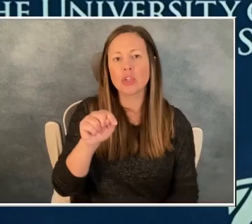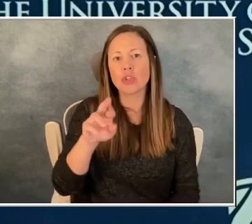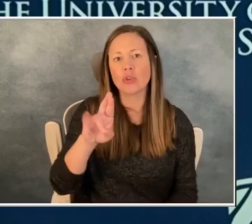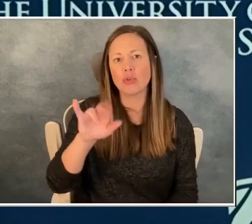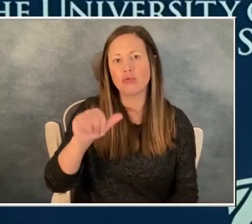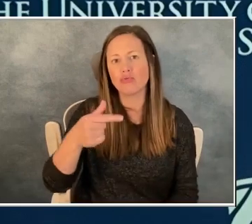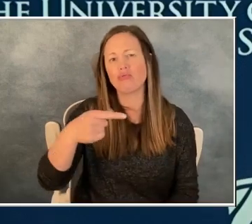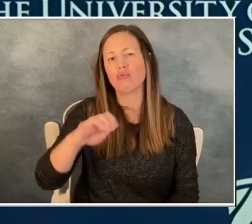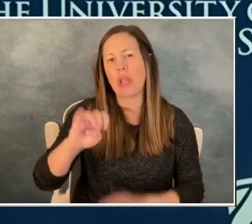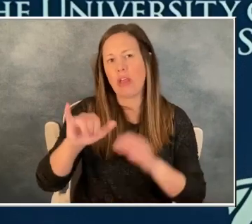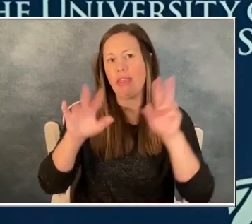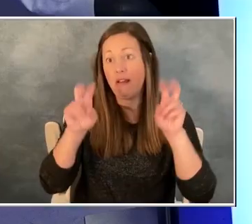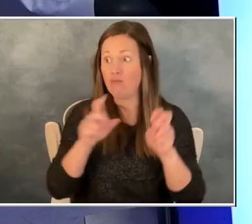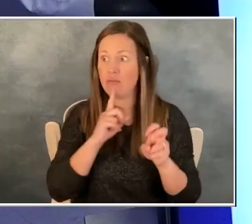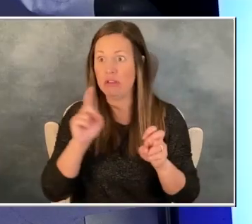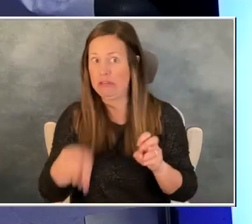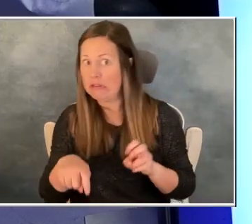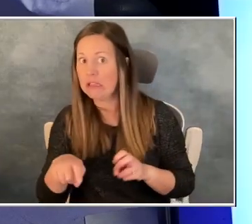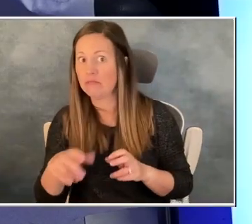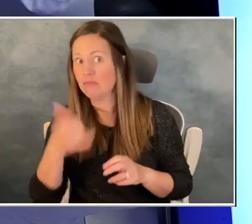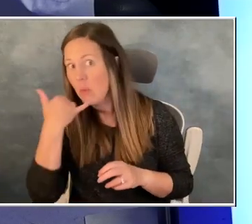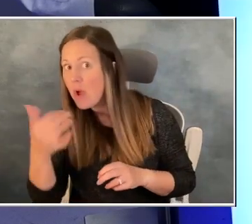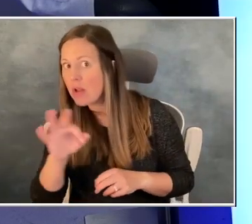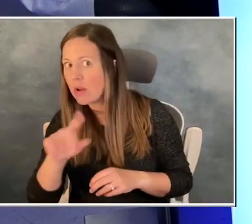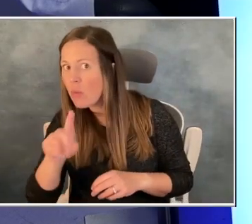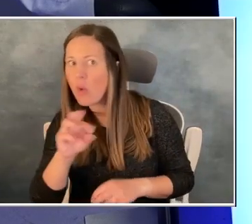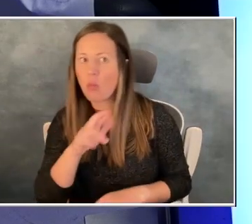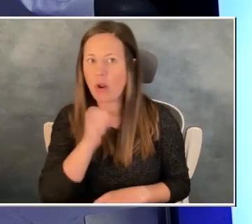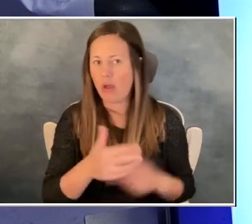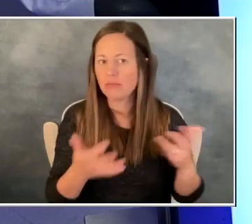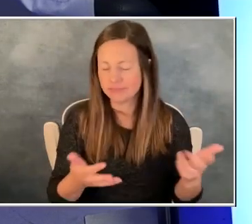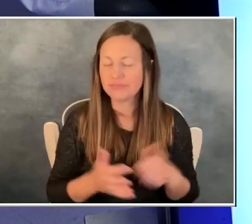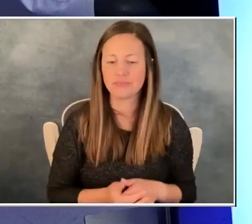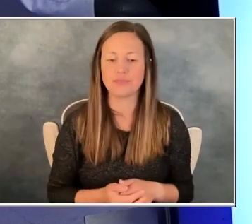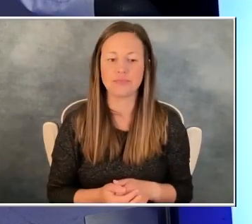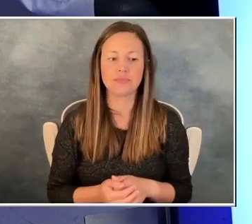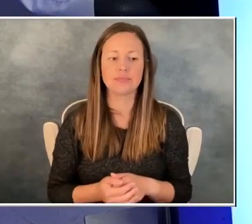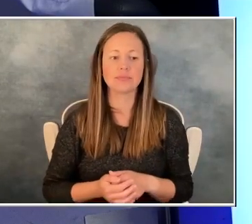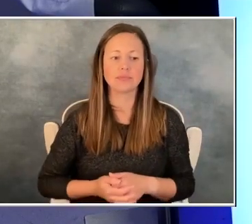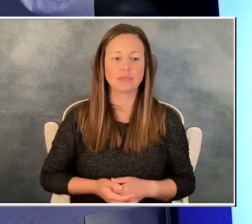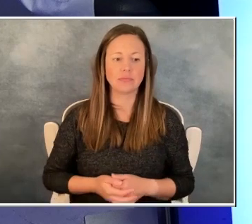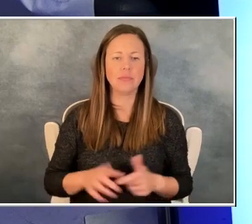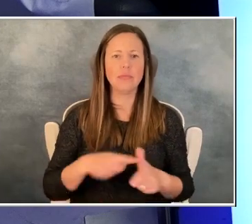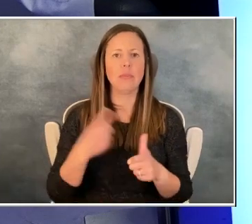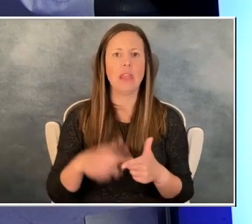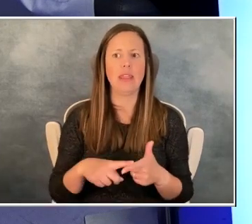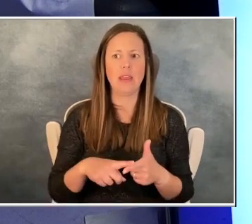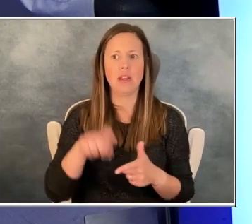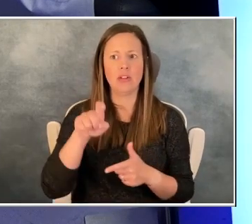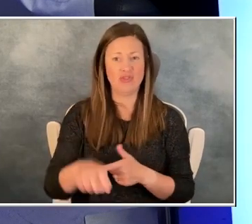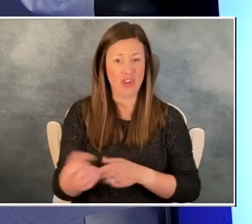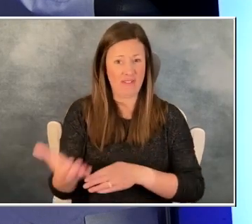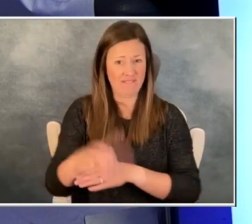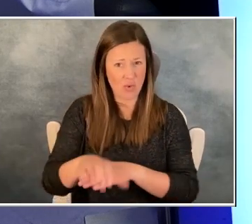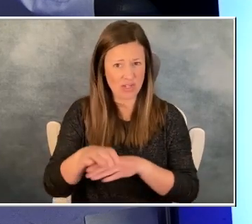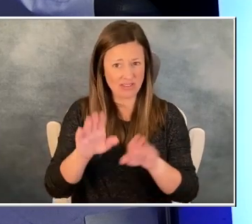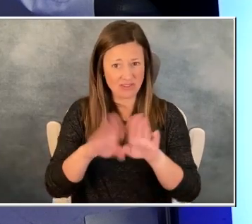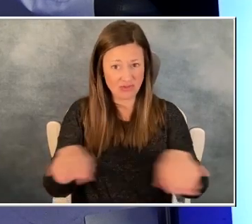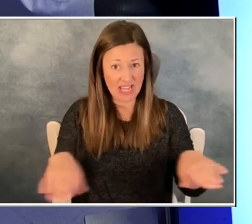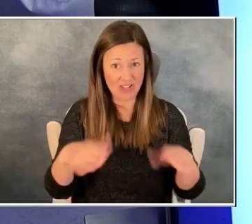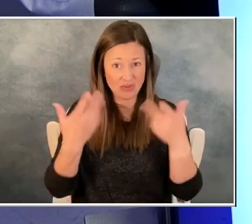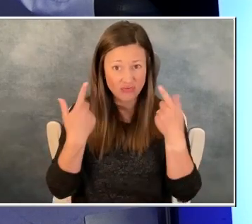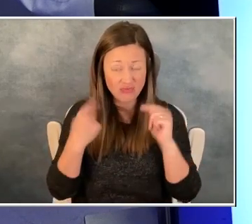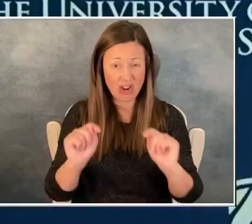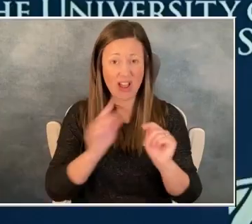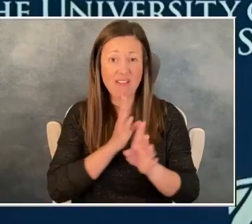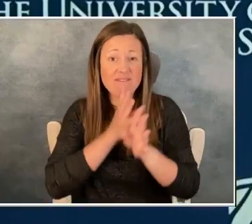need an ambulance or do you not? Okay. And then at what point should we try to make the child vomit? Or should we? That is not